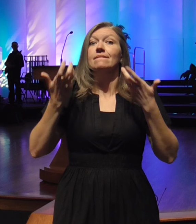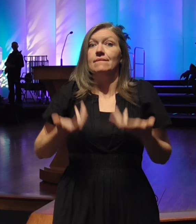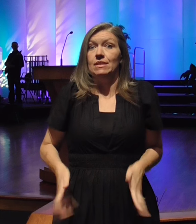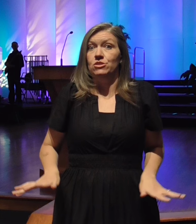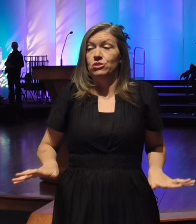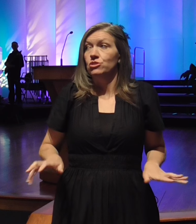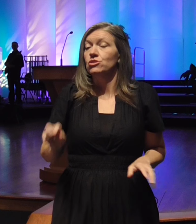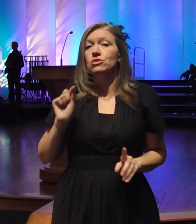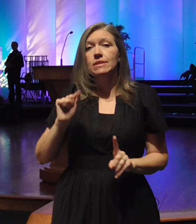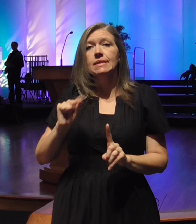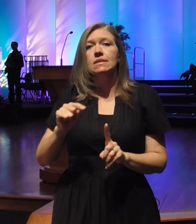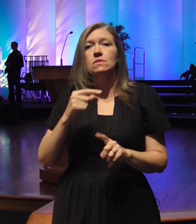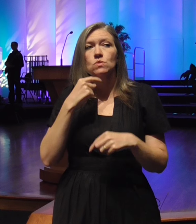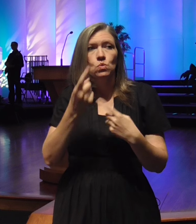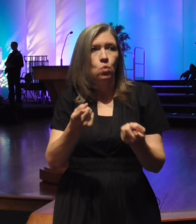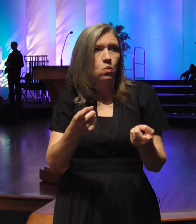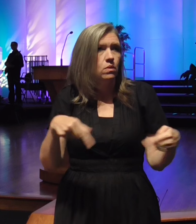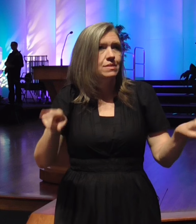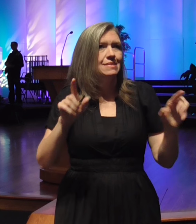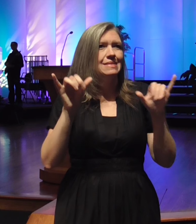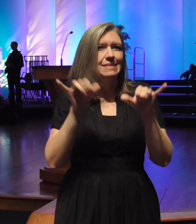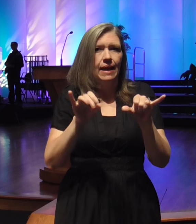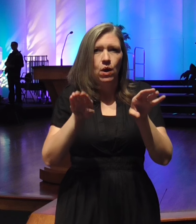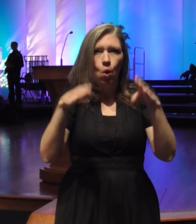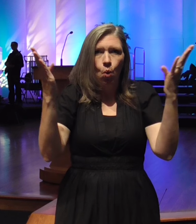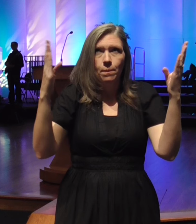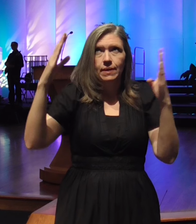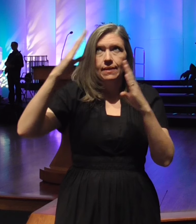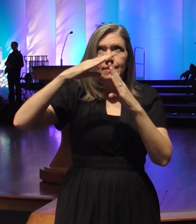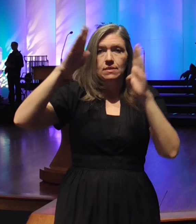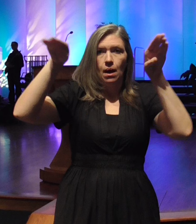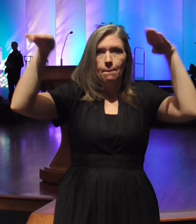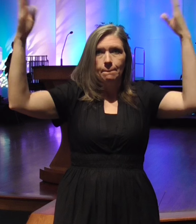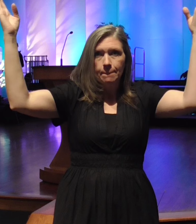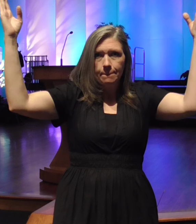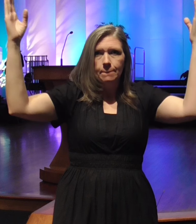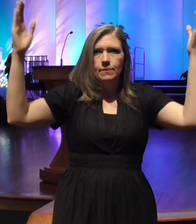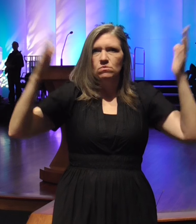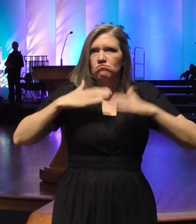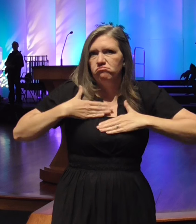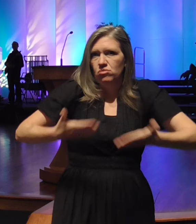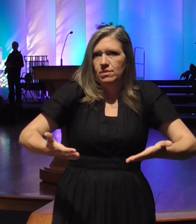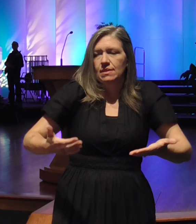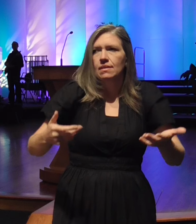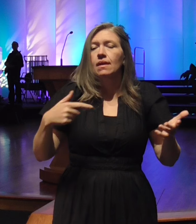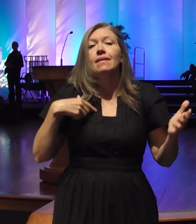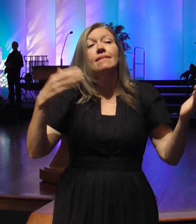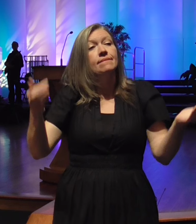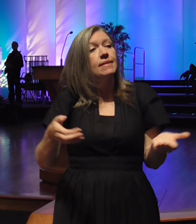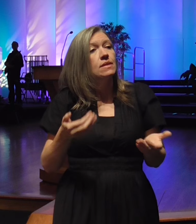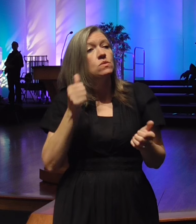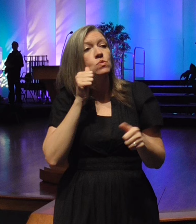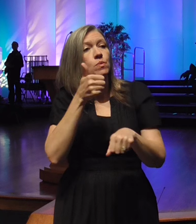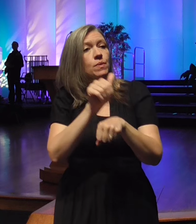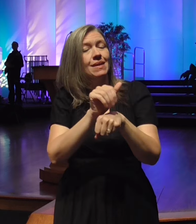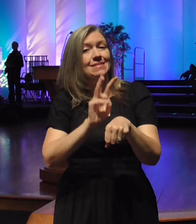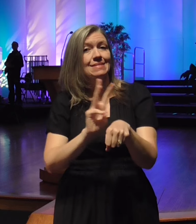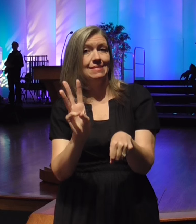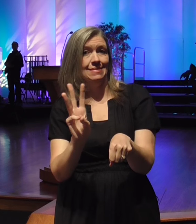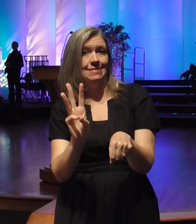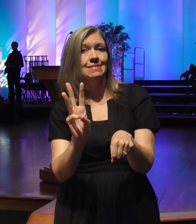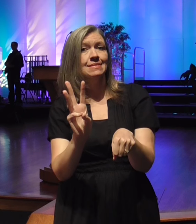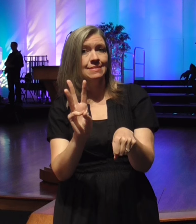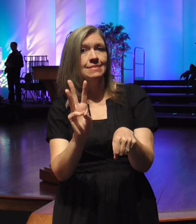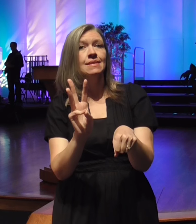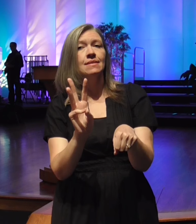came about this teaching that we have. And when he finished his life, he told all of us to stay open at the